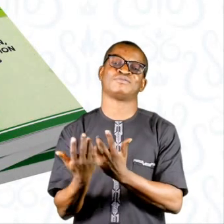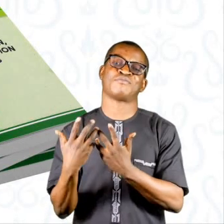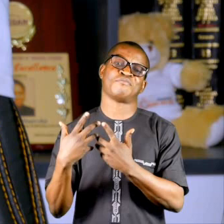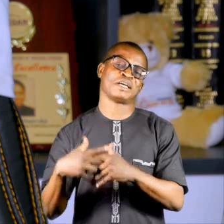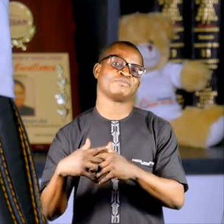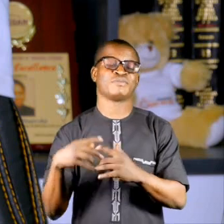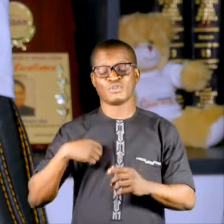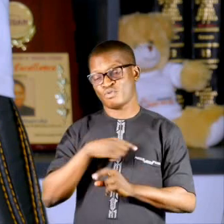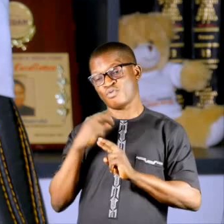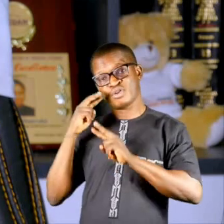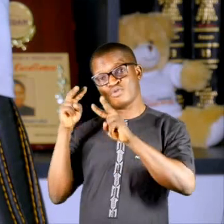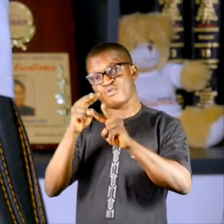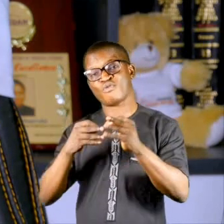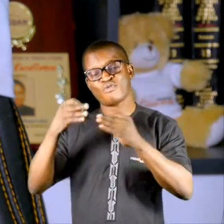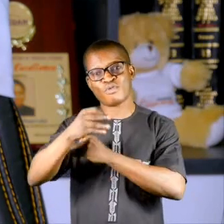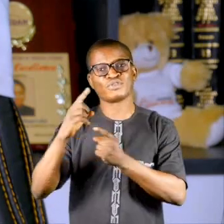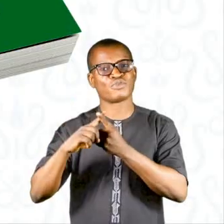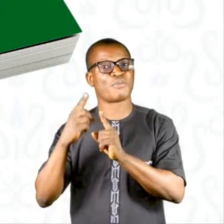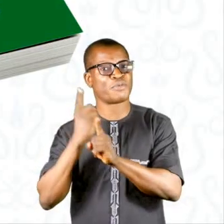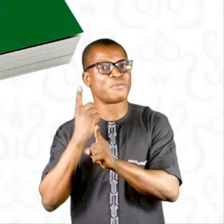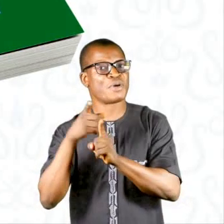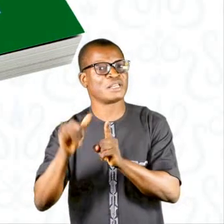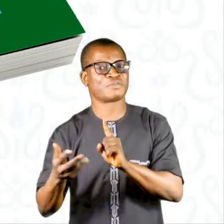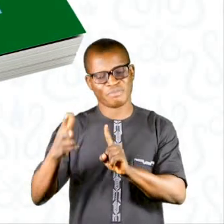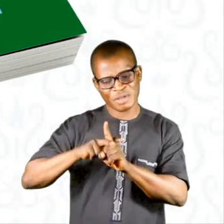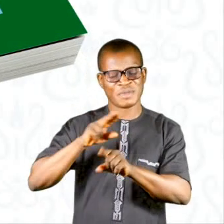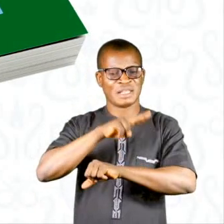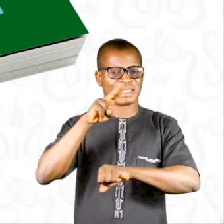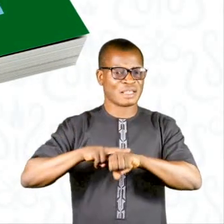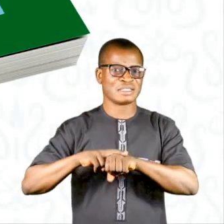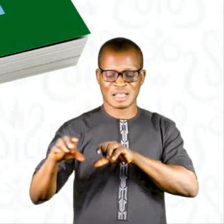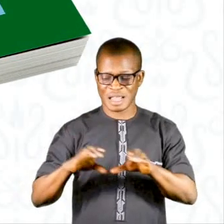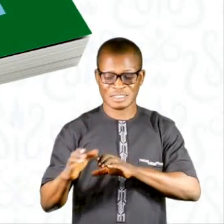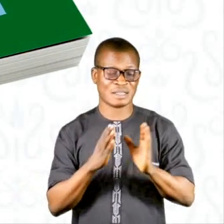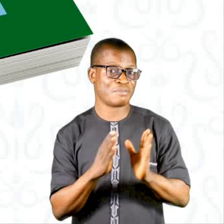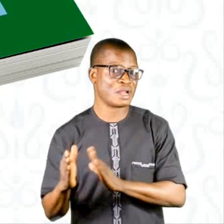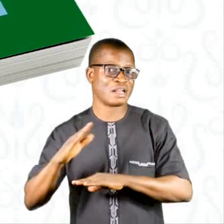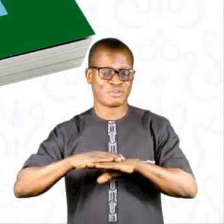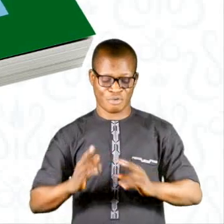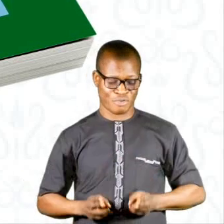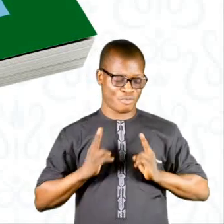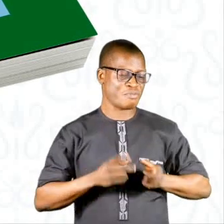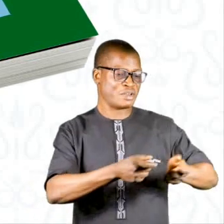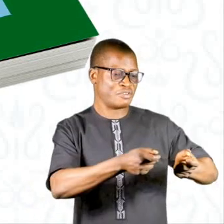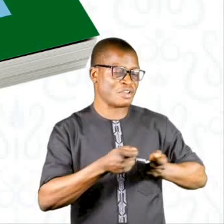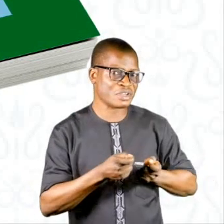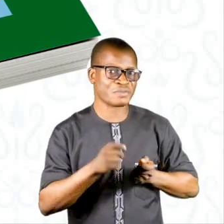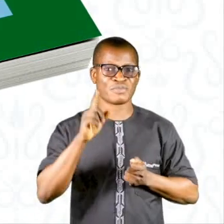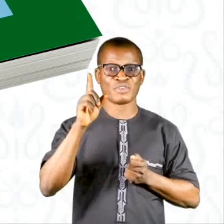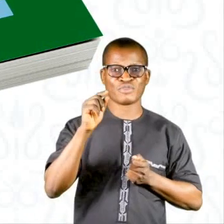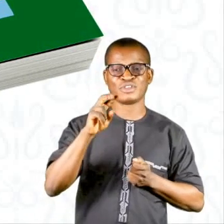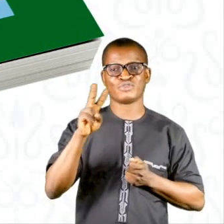it. We look forward to diligently implement the National Action Plan on Human Trafficking